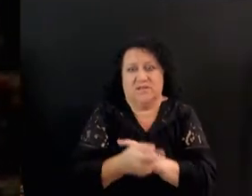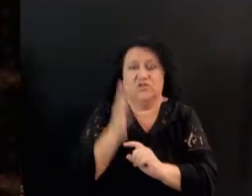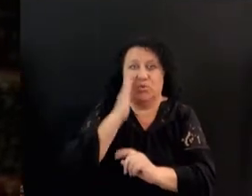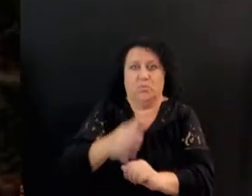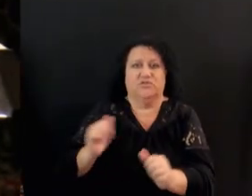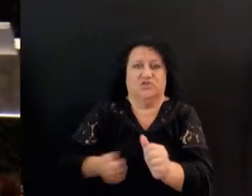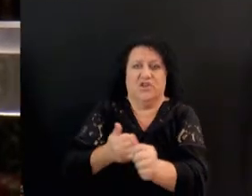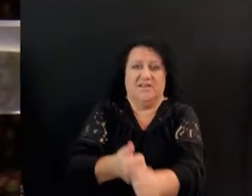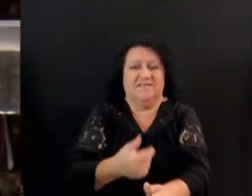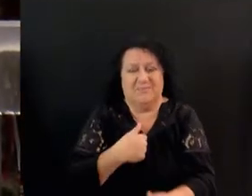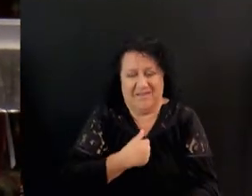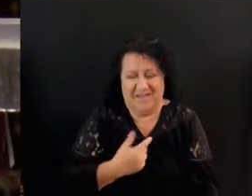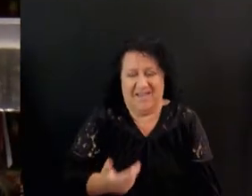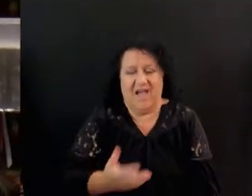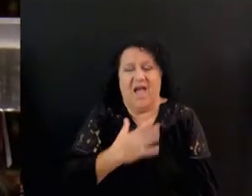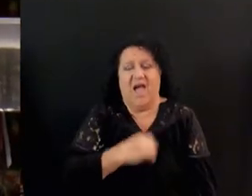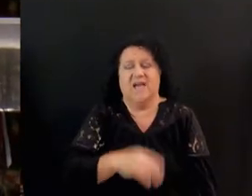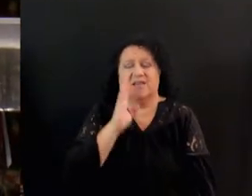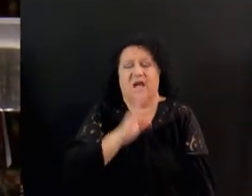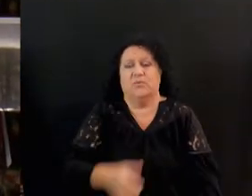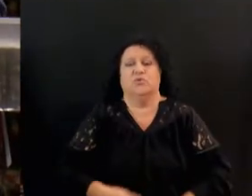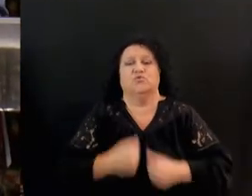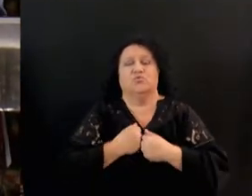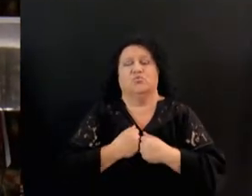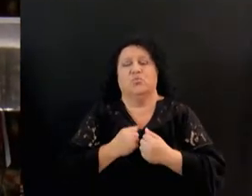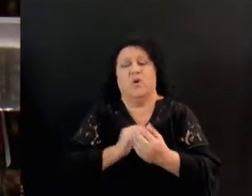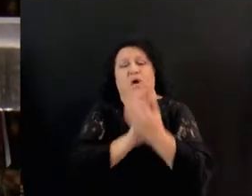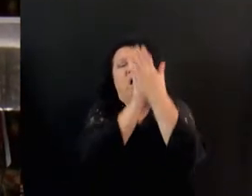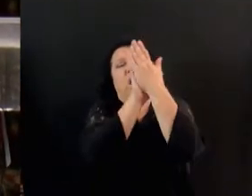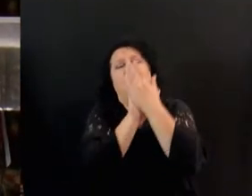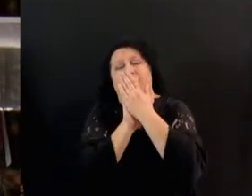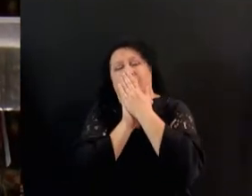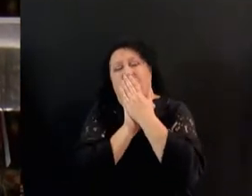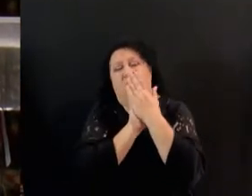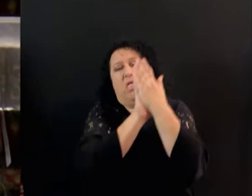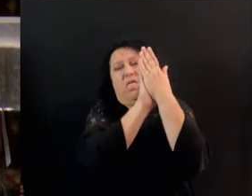my life, and I will dwell in the house of the Lord forever.